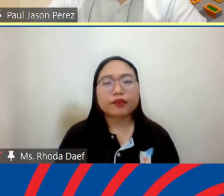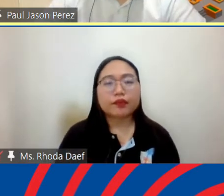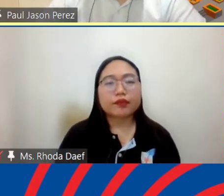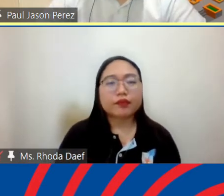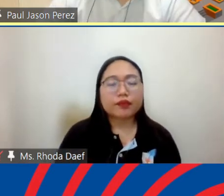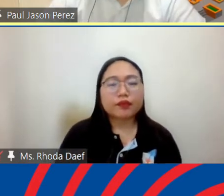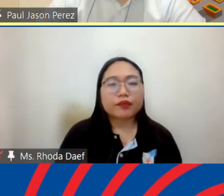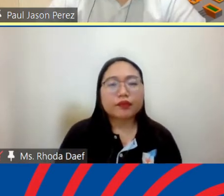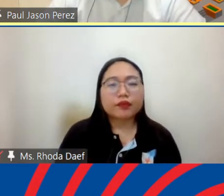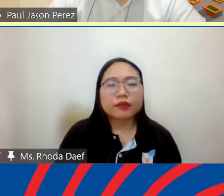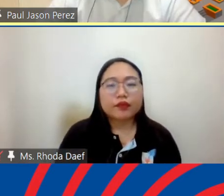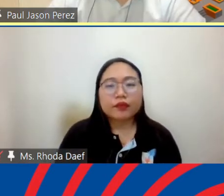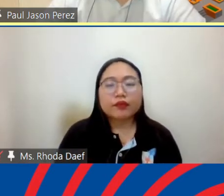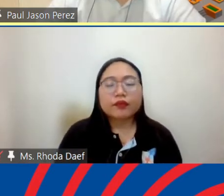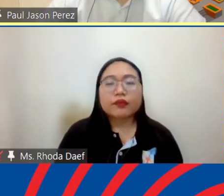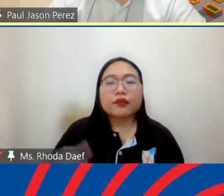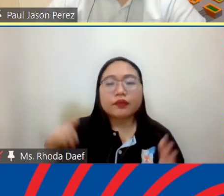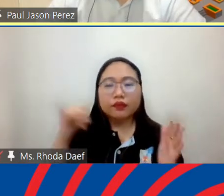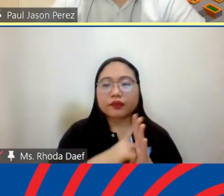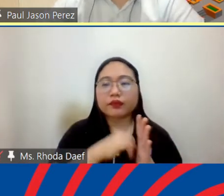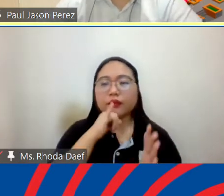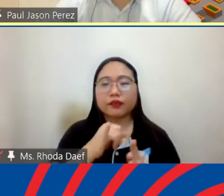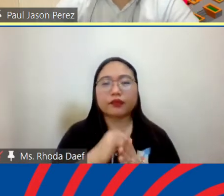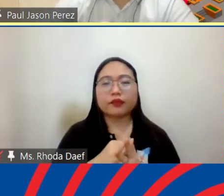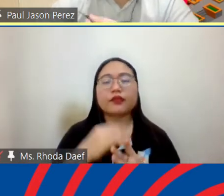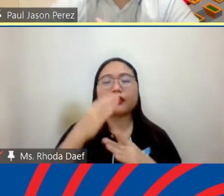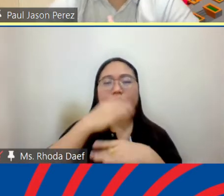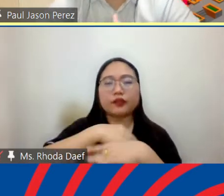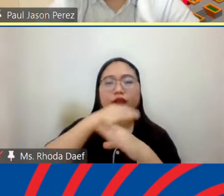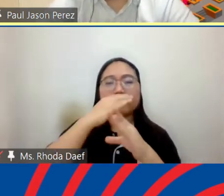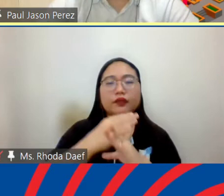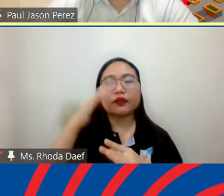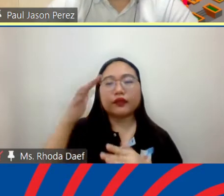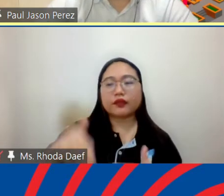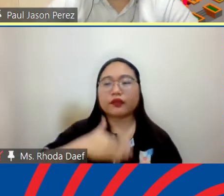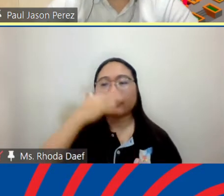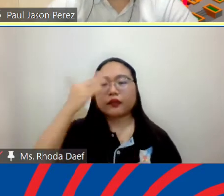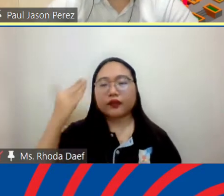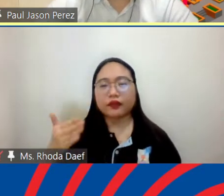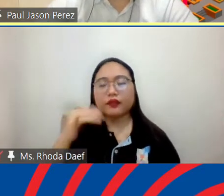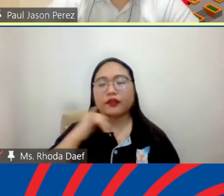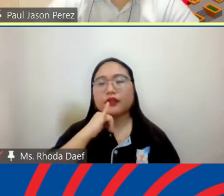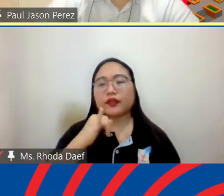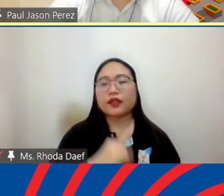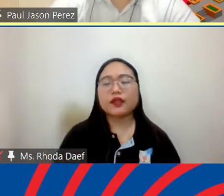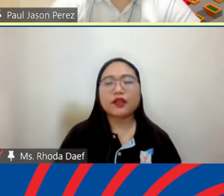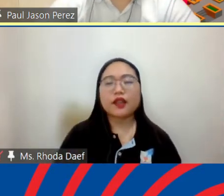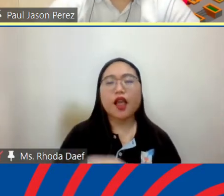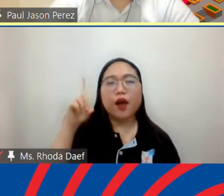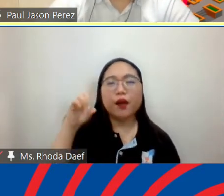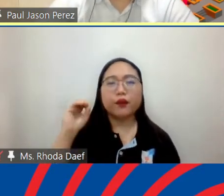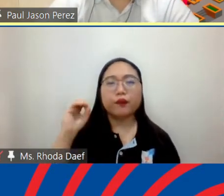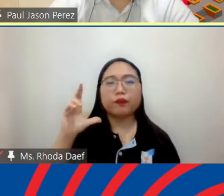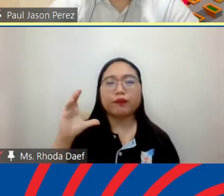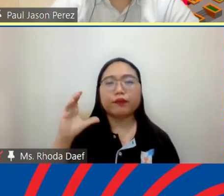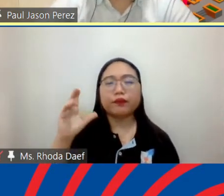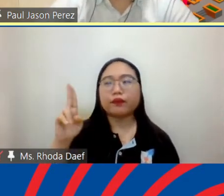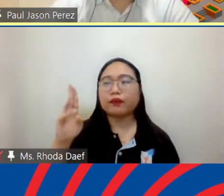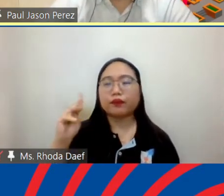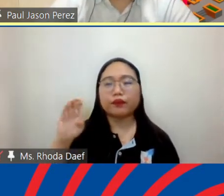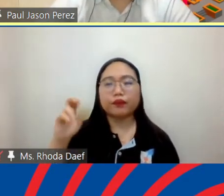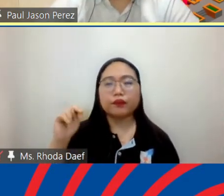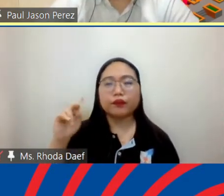Okay, so that is creation. The next phase is document. Now we have to